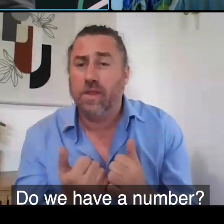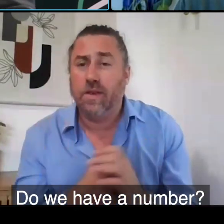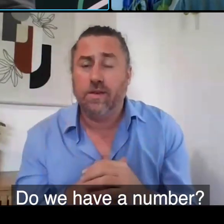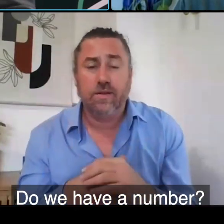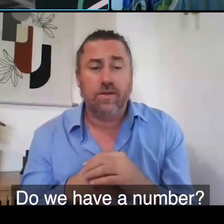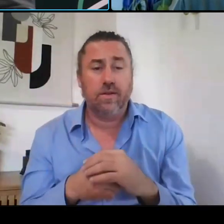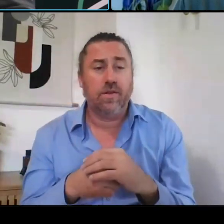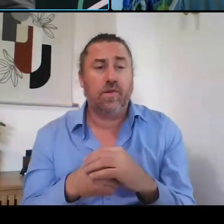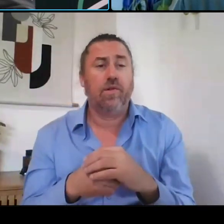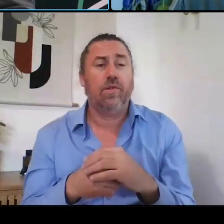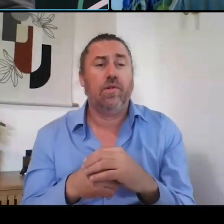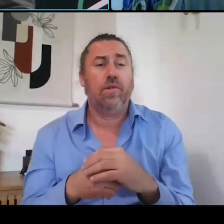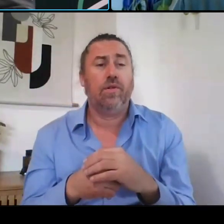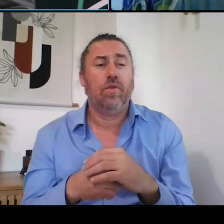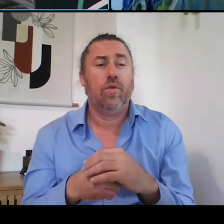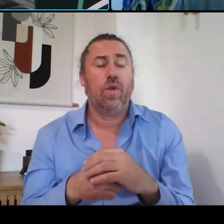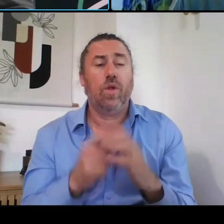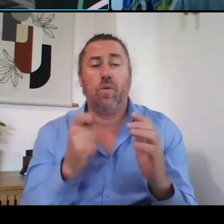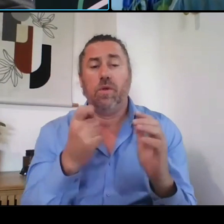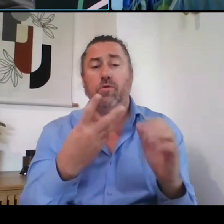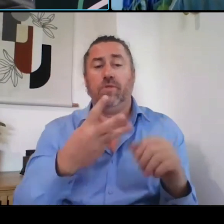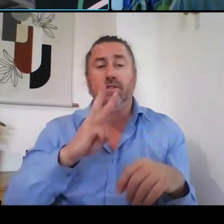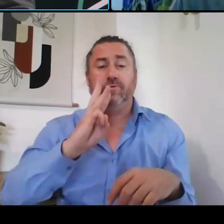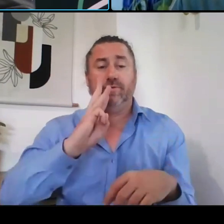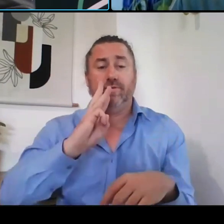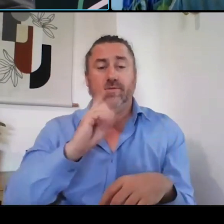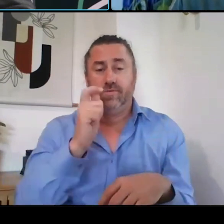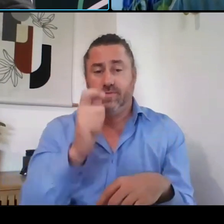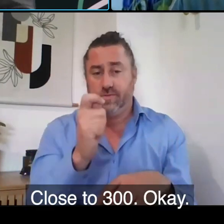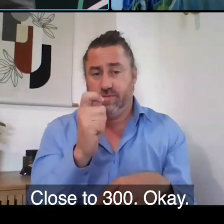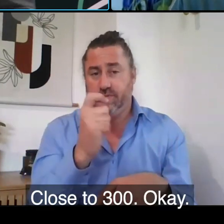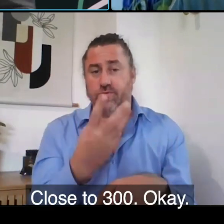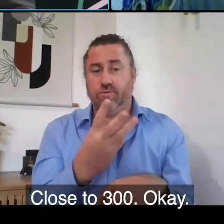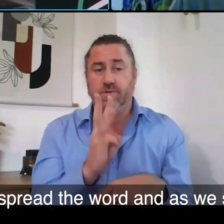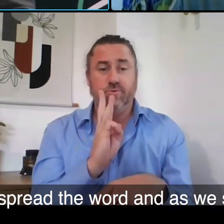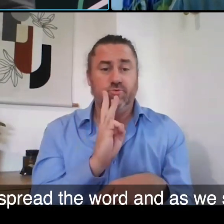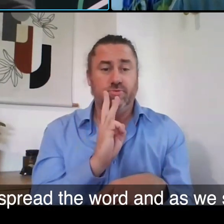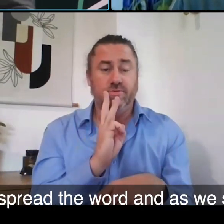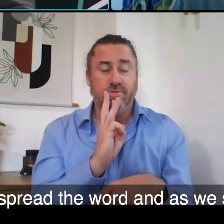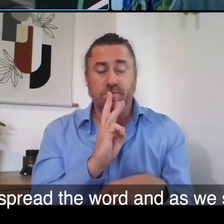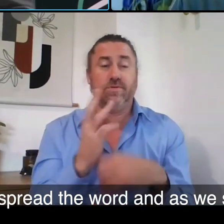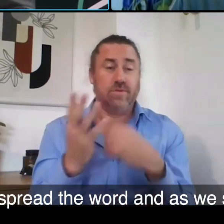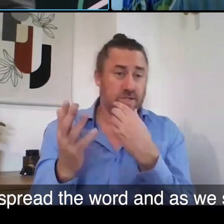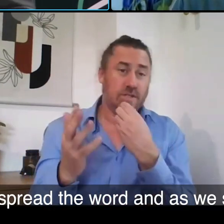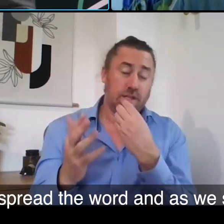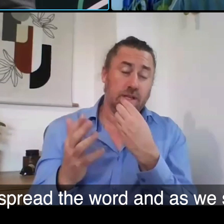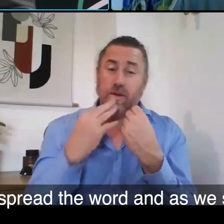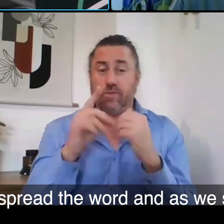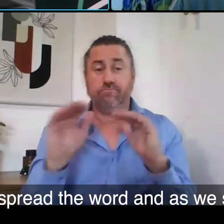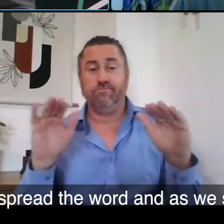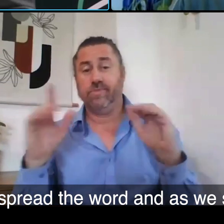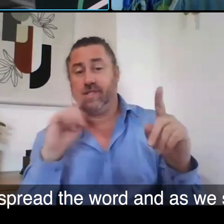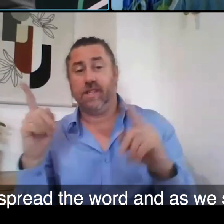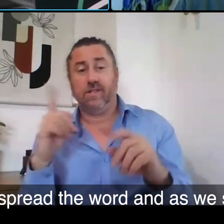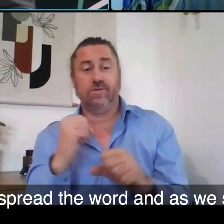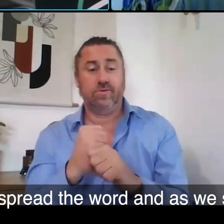we have a number? It's close to 300, I think. Yeah. Close to 300. Close to 300. Okay, so please spread the word, and